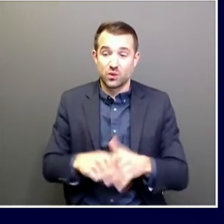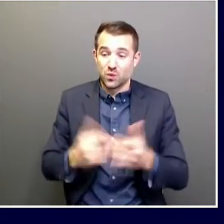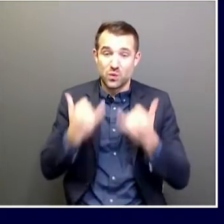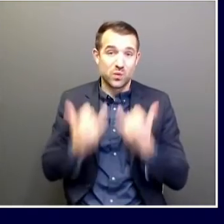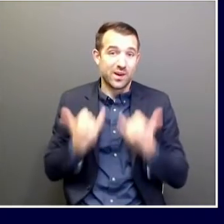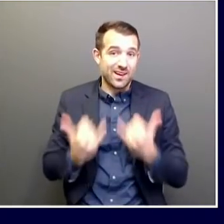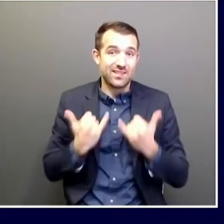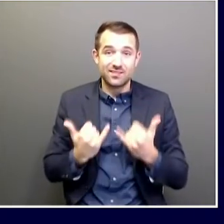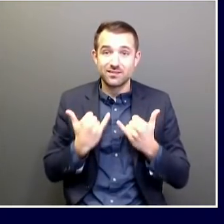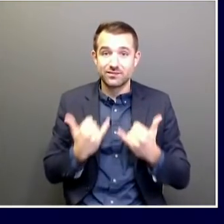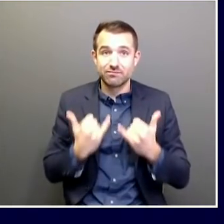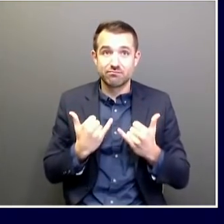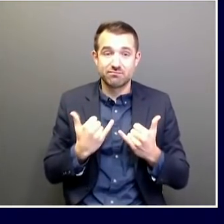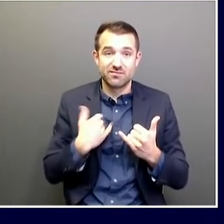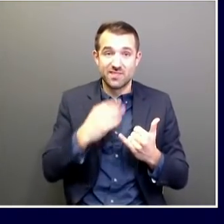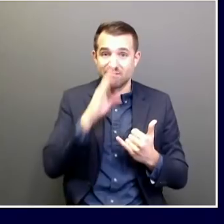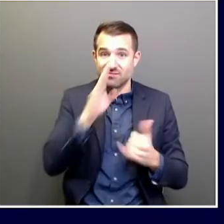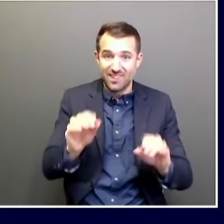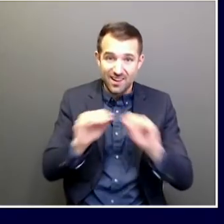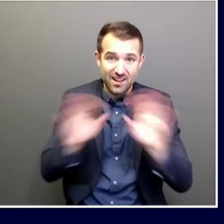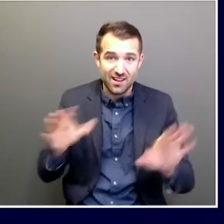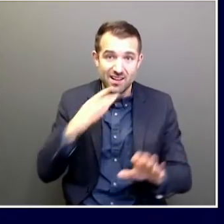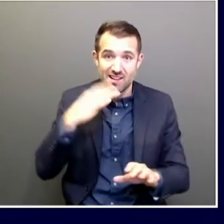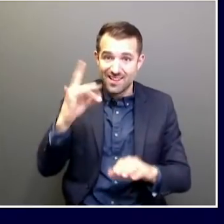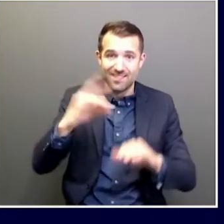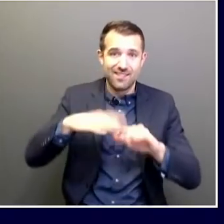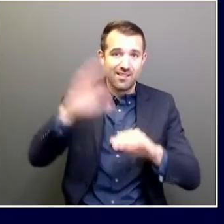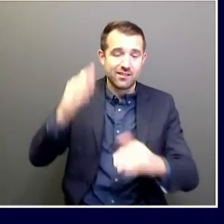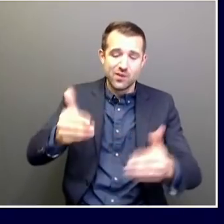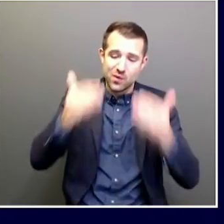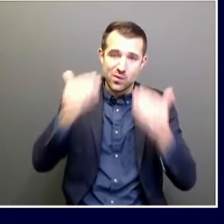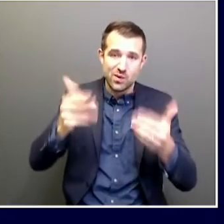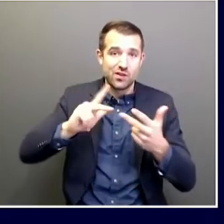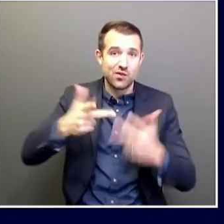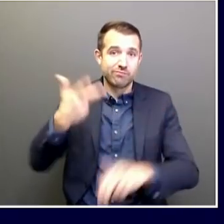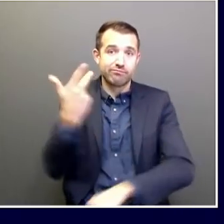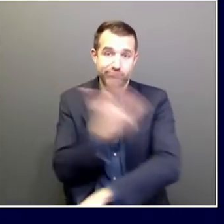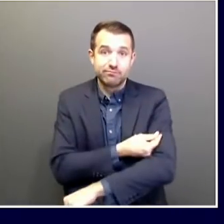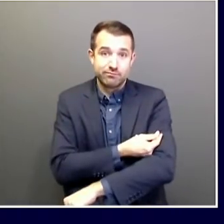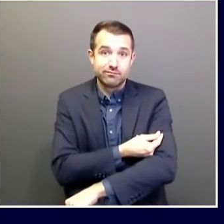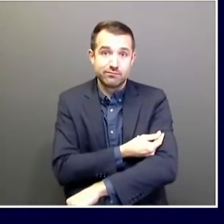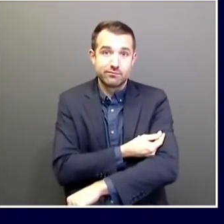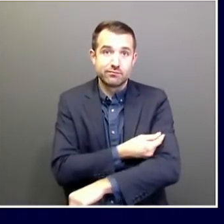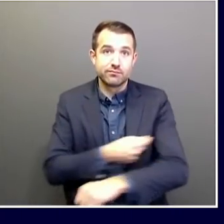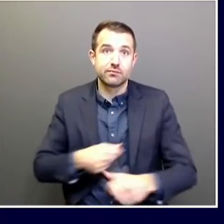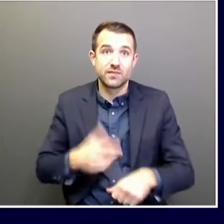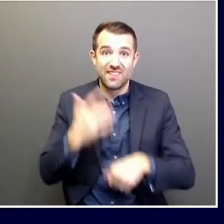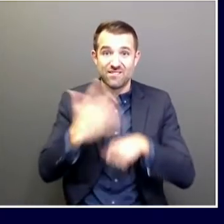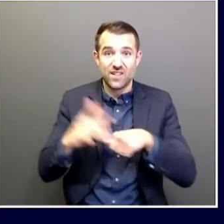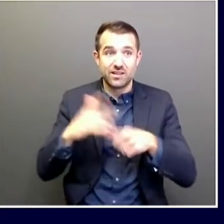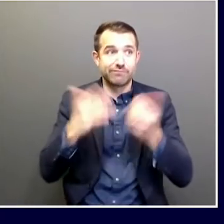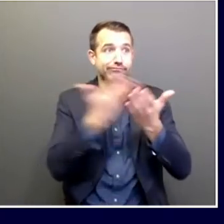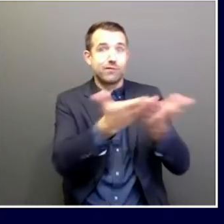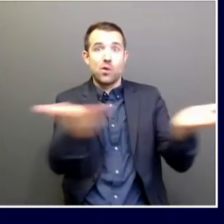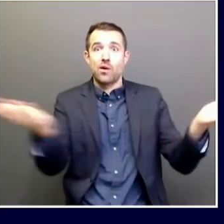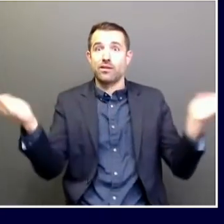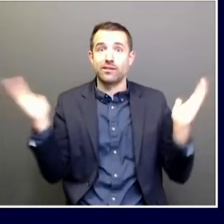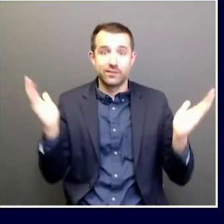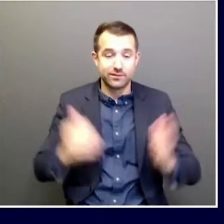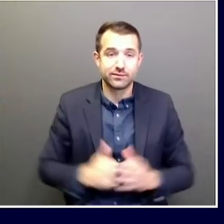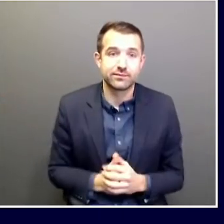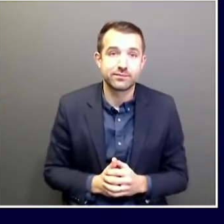that straightforward. Boosters are available anywhere that's offering the COVID-19 vaccine, and the